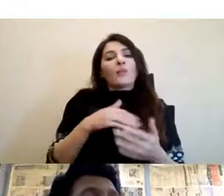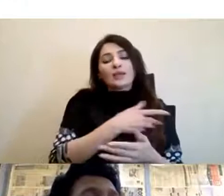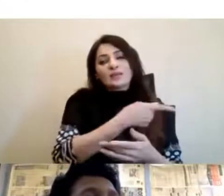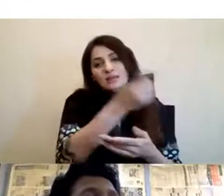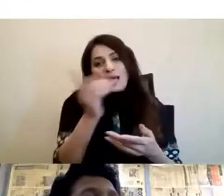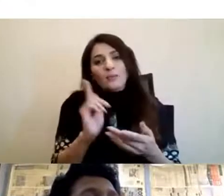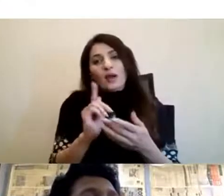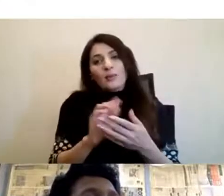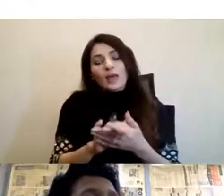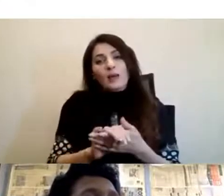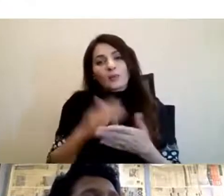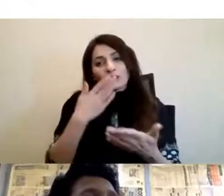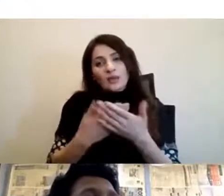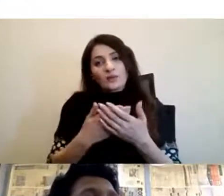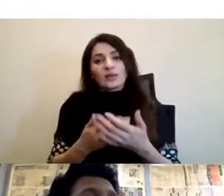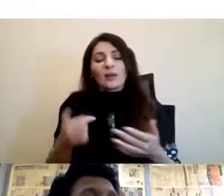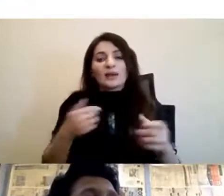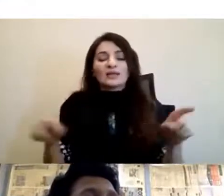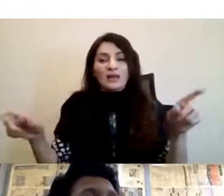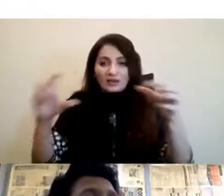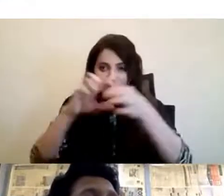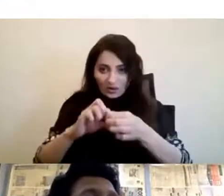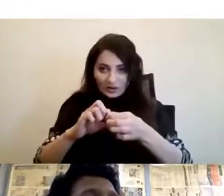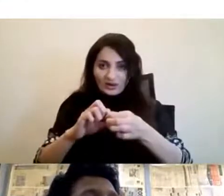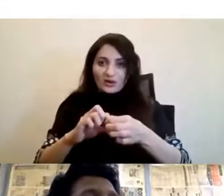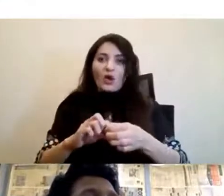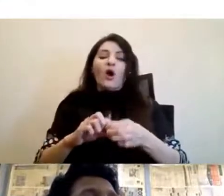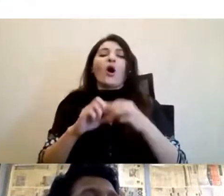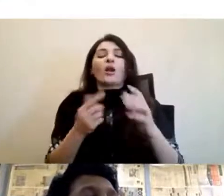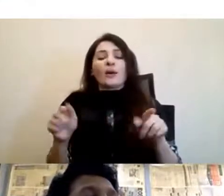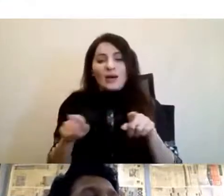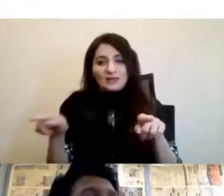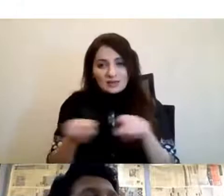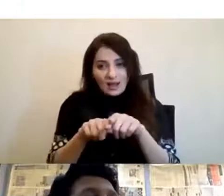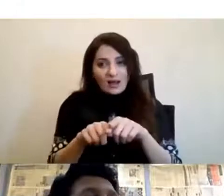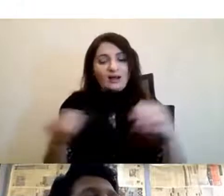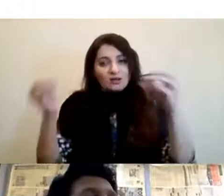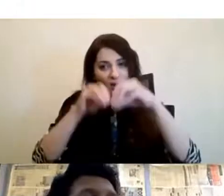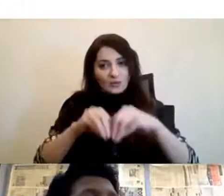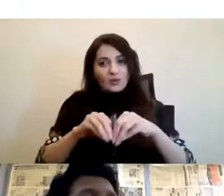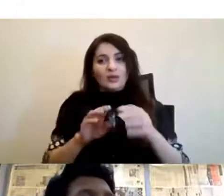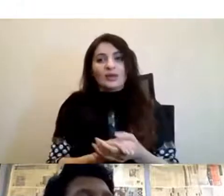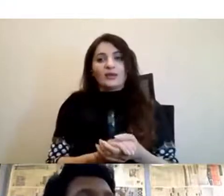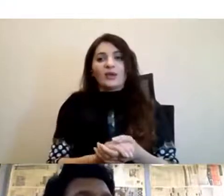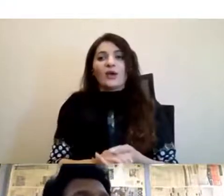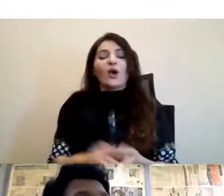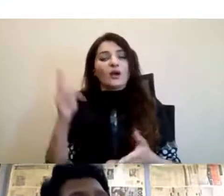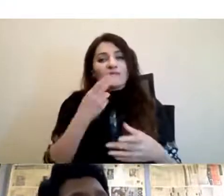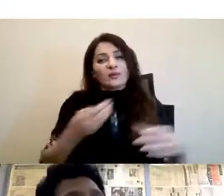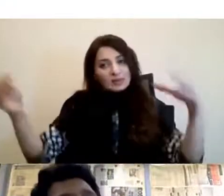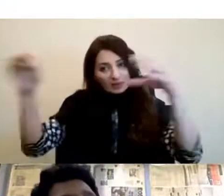to contributing and partnering with DeafTalk in that particular part, making accessibility for the deaf community.